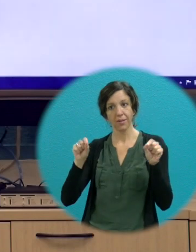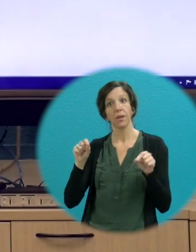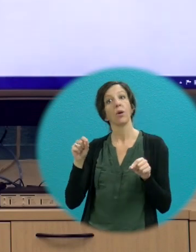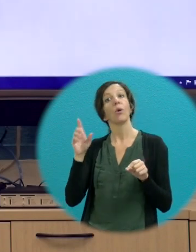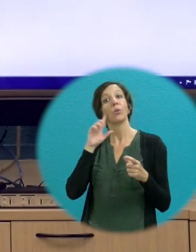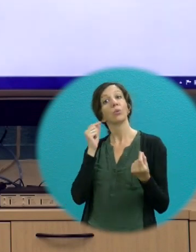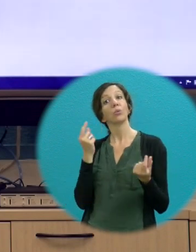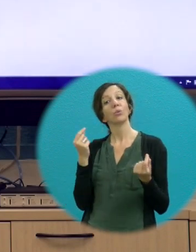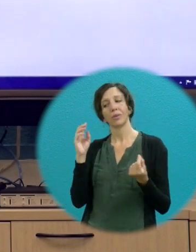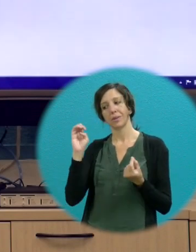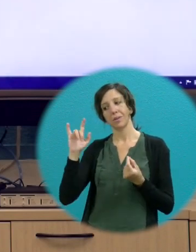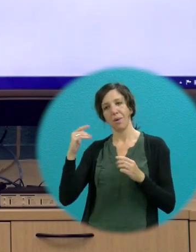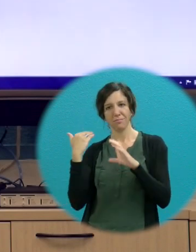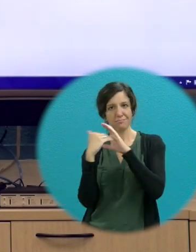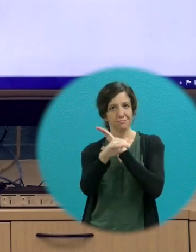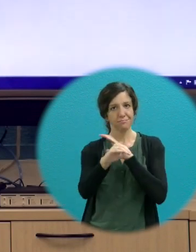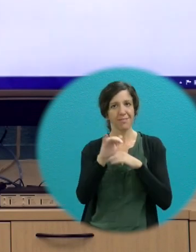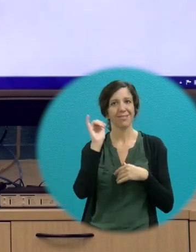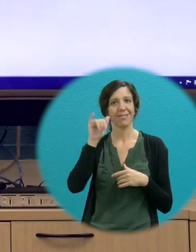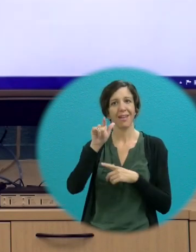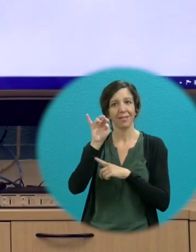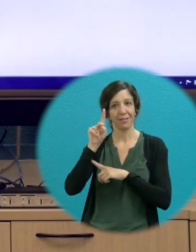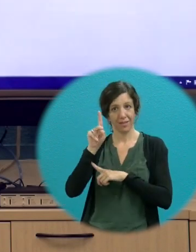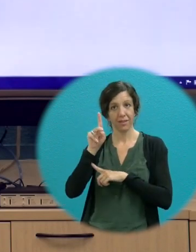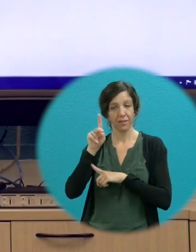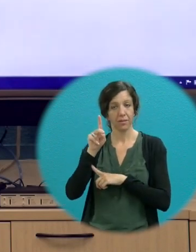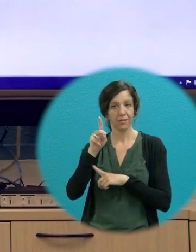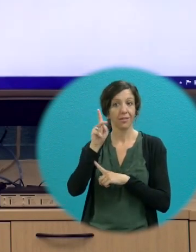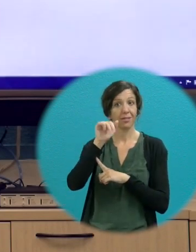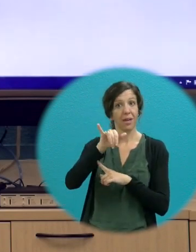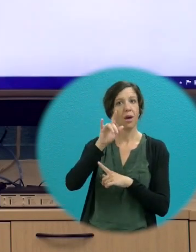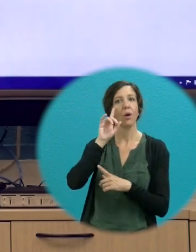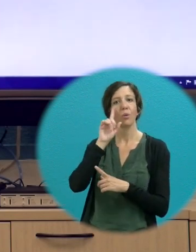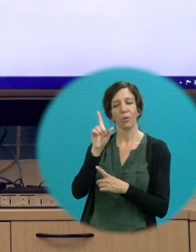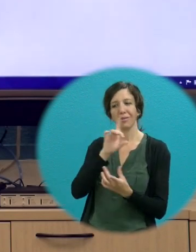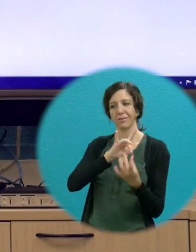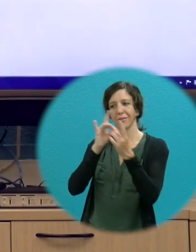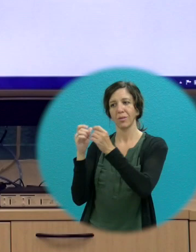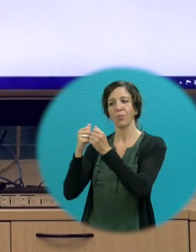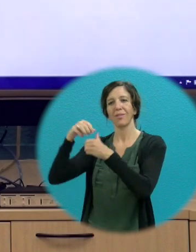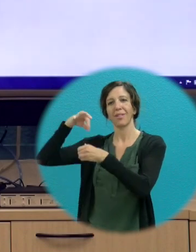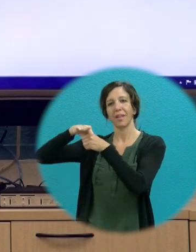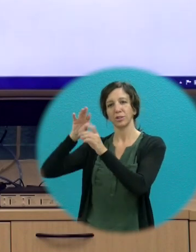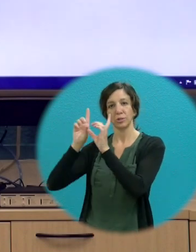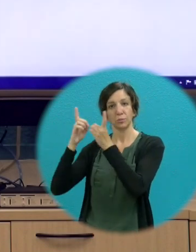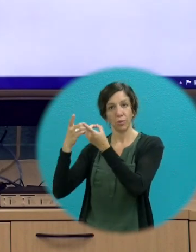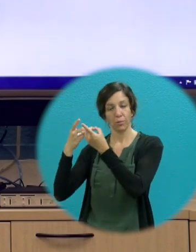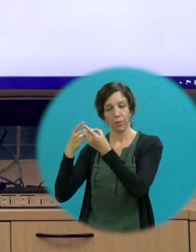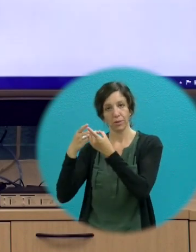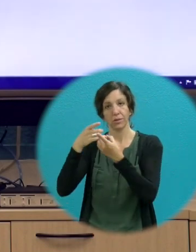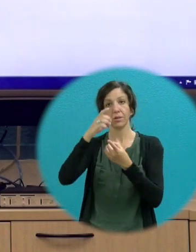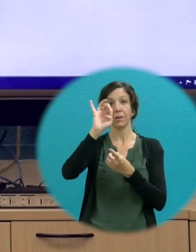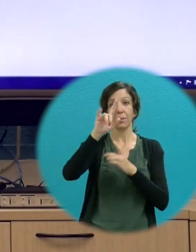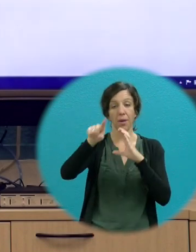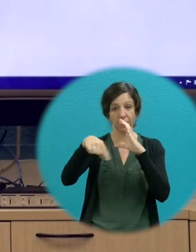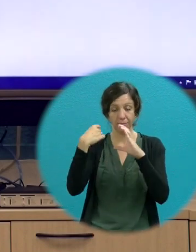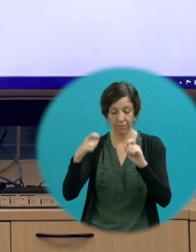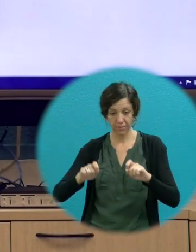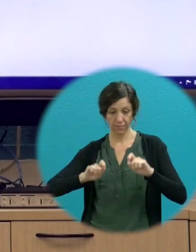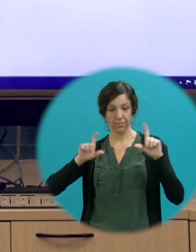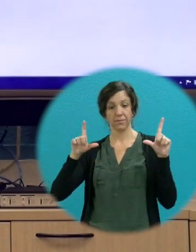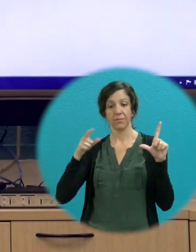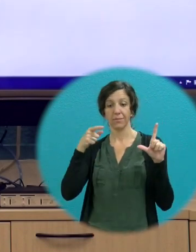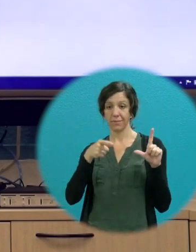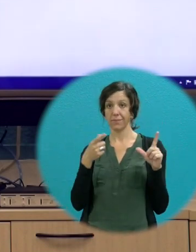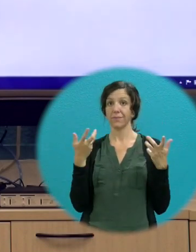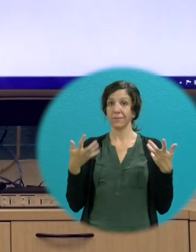email that has been supplied to the elections department. Once you receive that link in your email